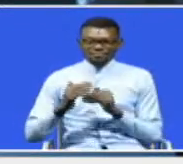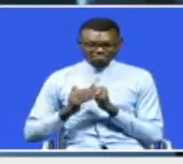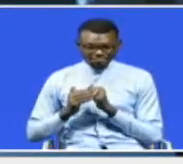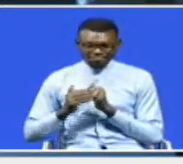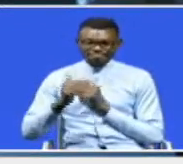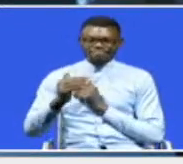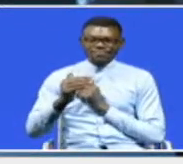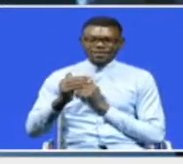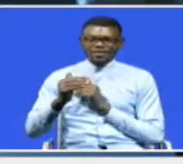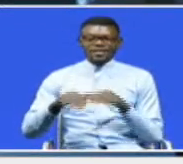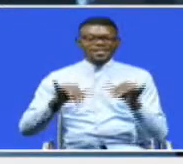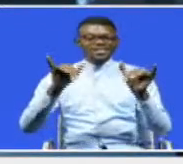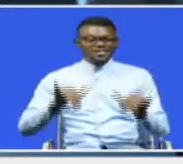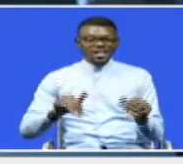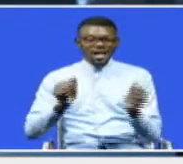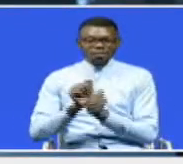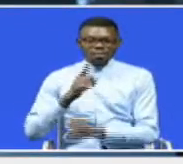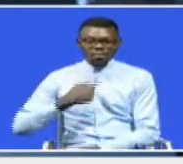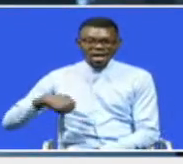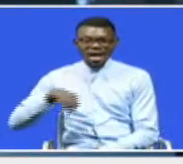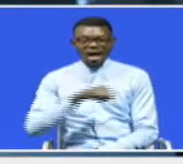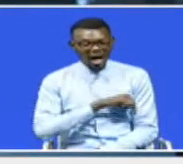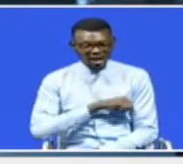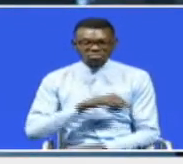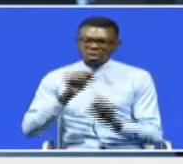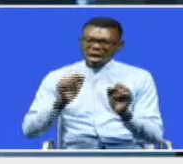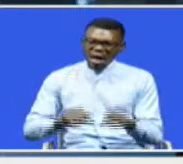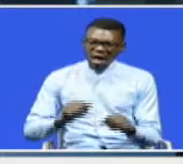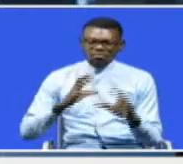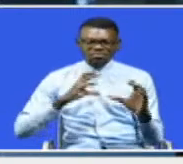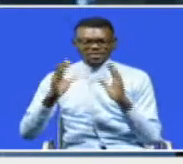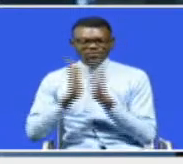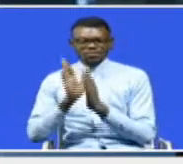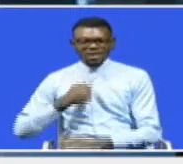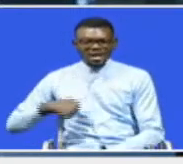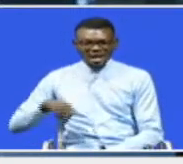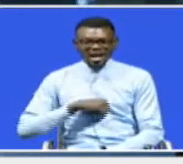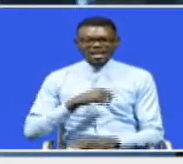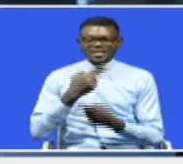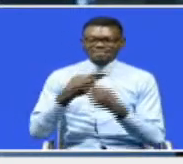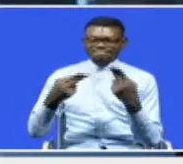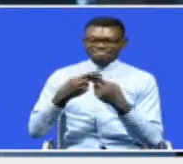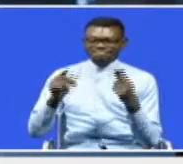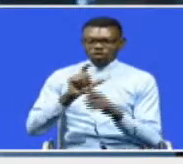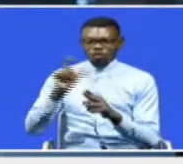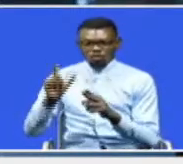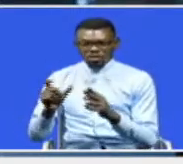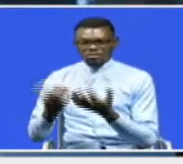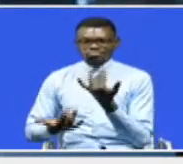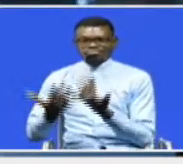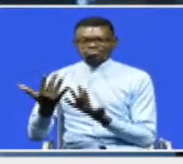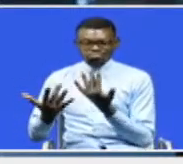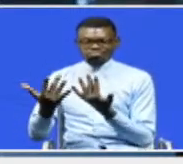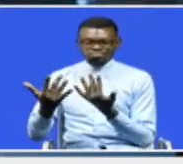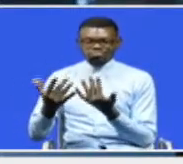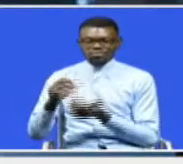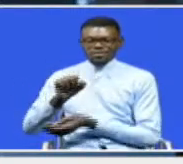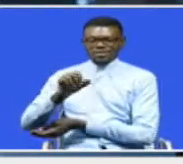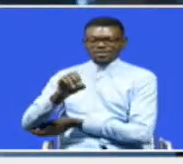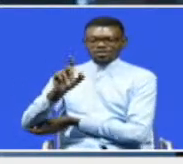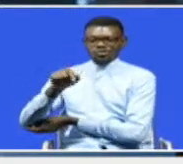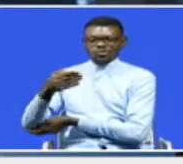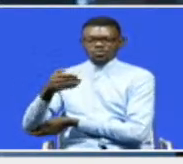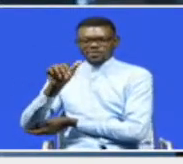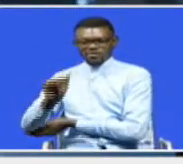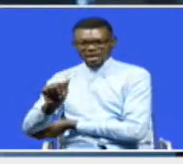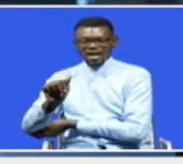minutes uh please stay with us and you can tweet us and hashtag crossfire tag me at sophiawanuna in other news the hawker who